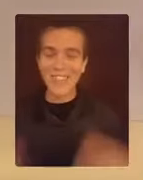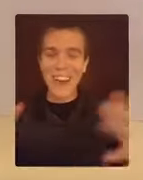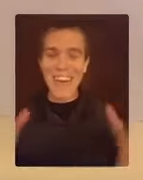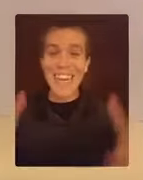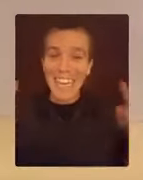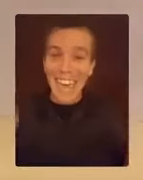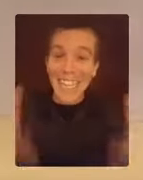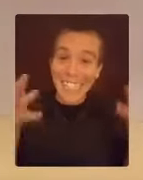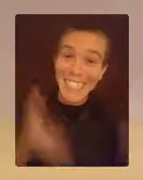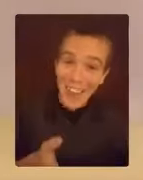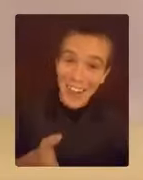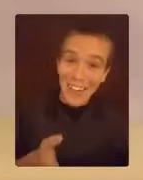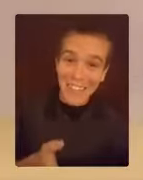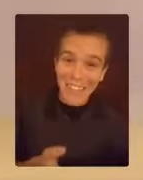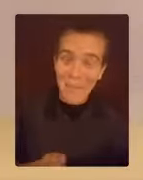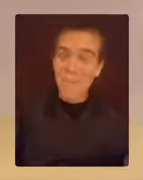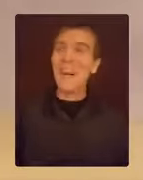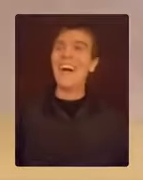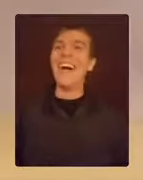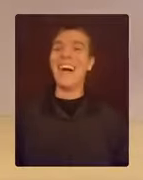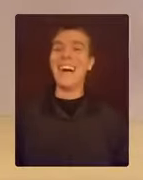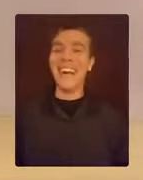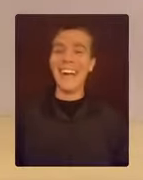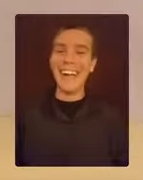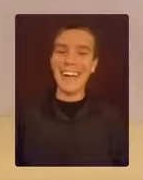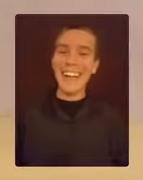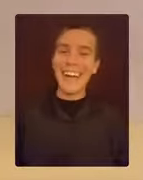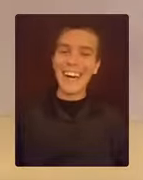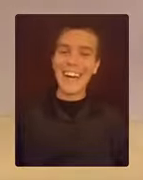It's raining cats and dogs.